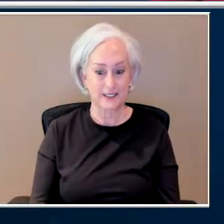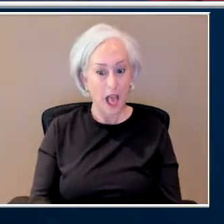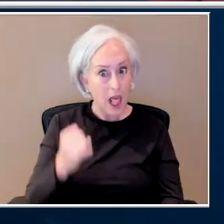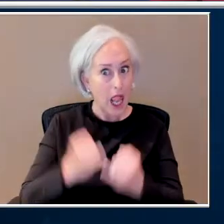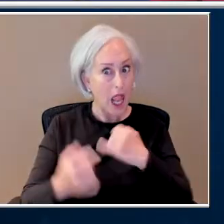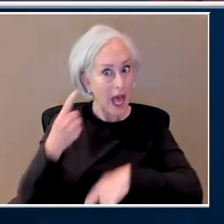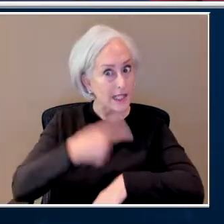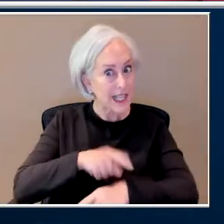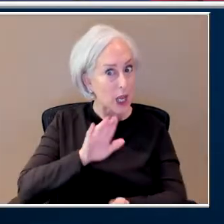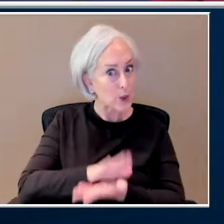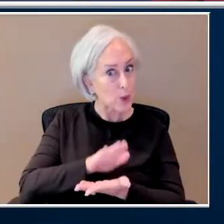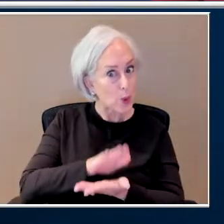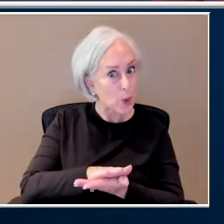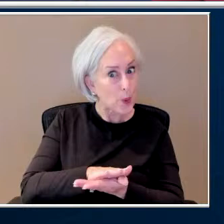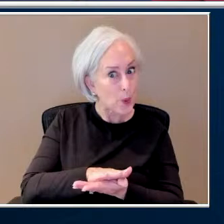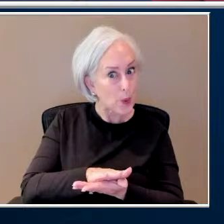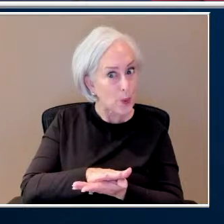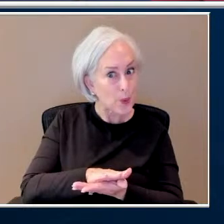school?